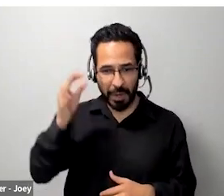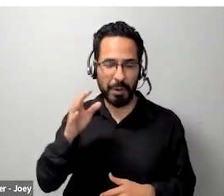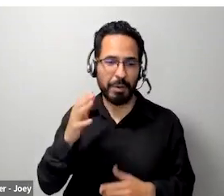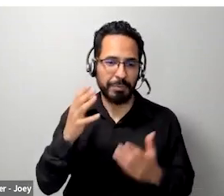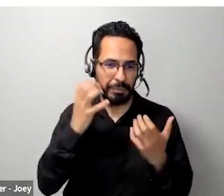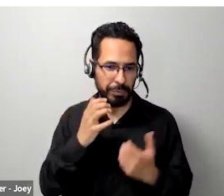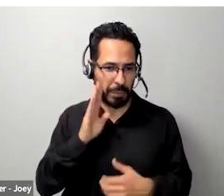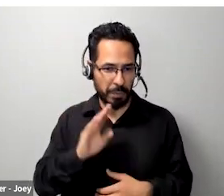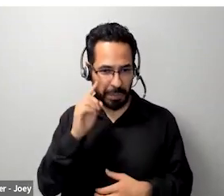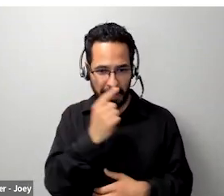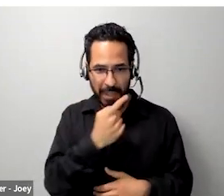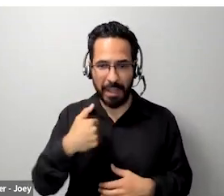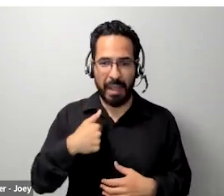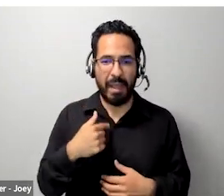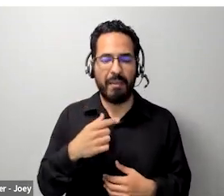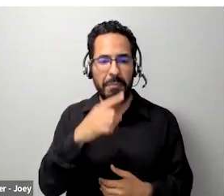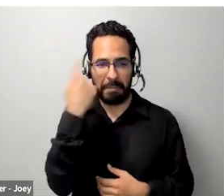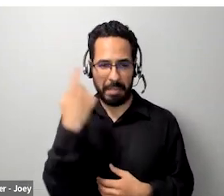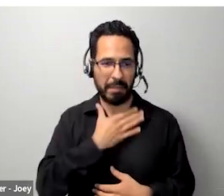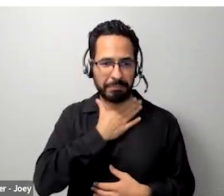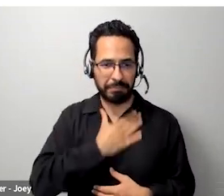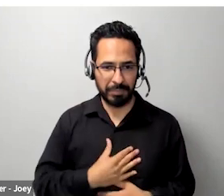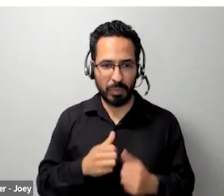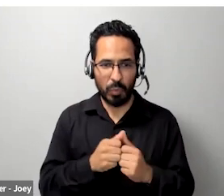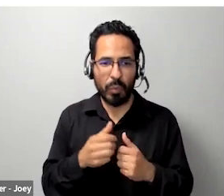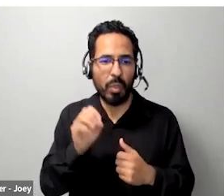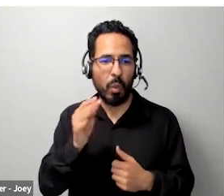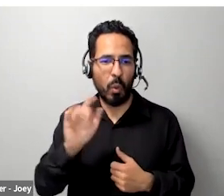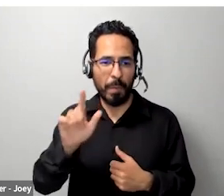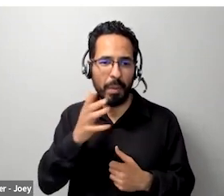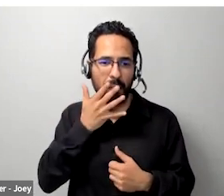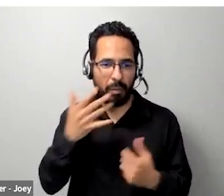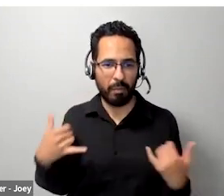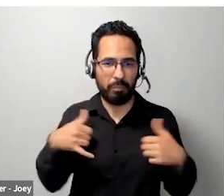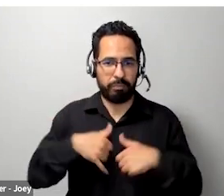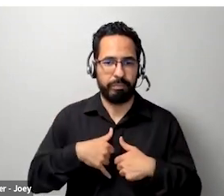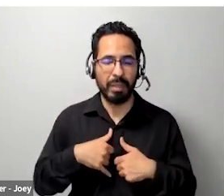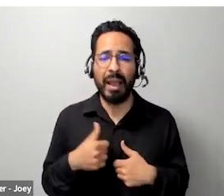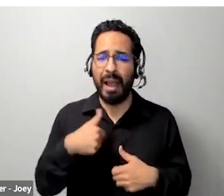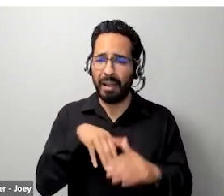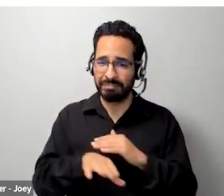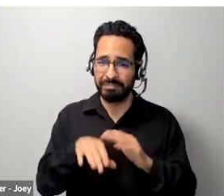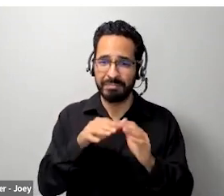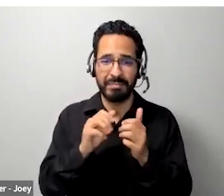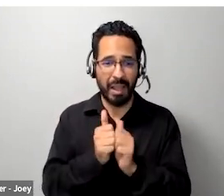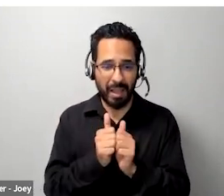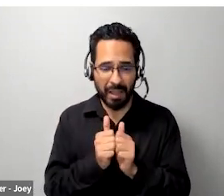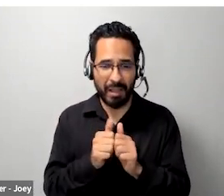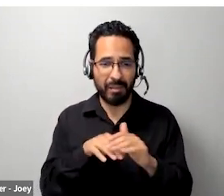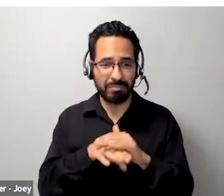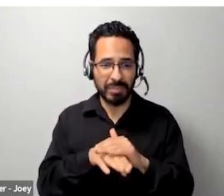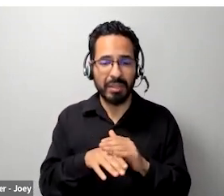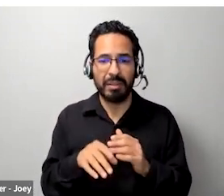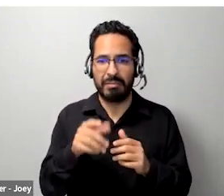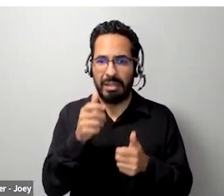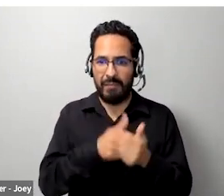black turtleneck with an oatmeal colored shirt over top. I got into digital accessibility by being the person at every company who